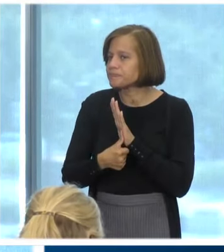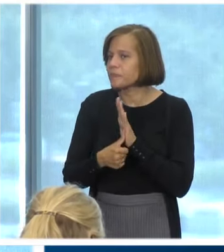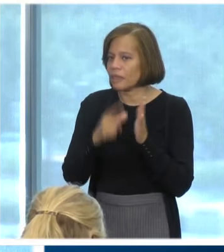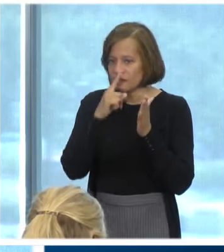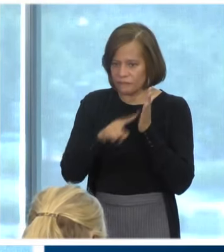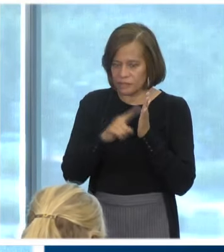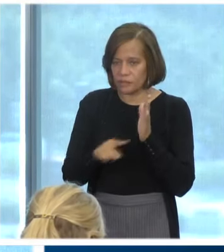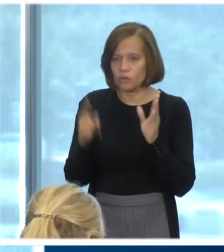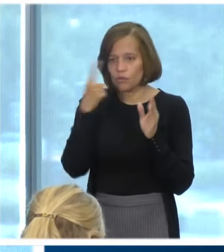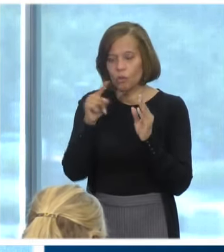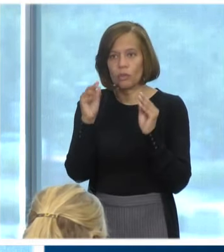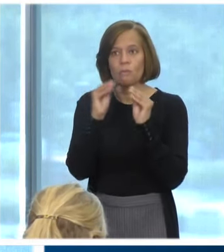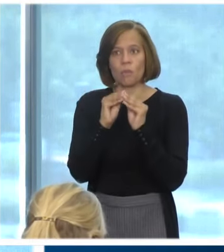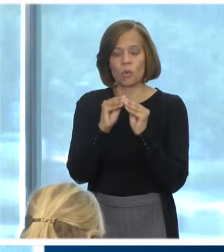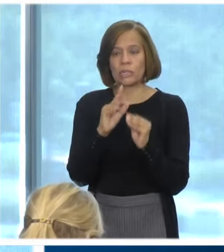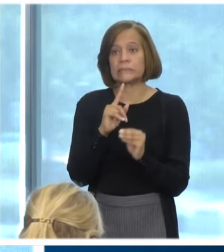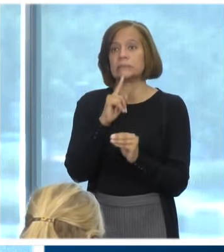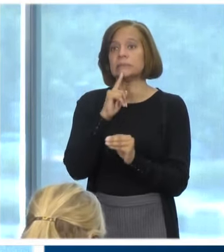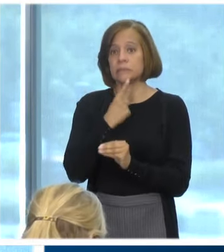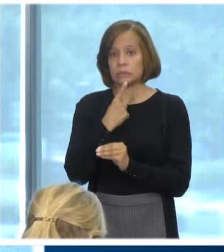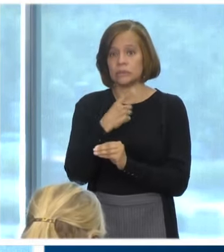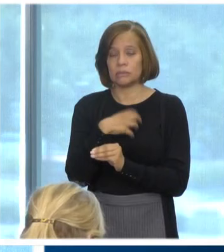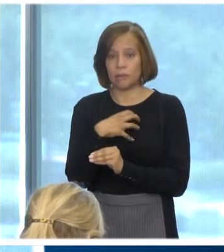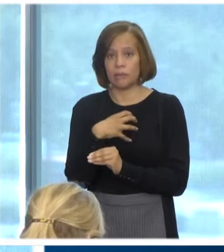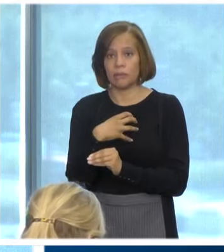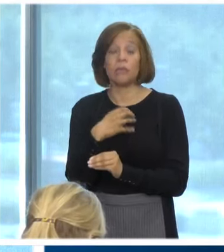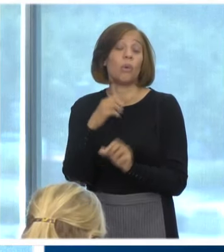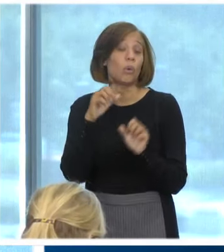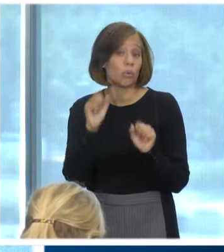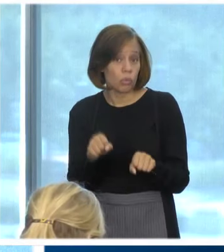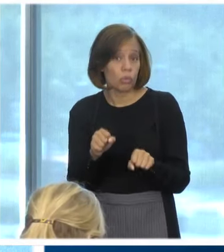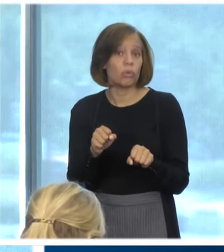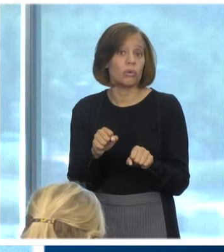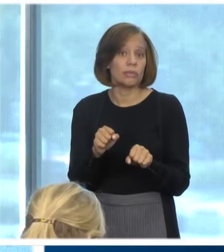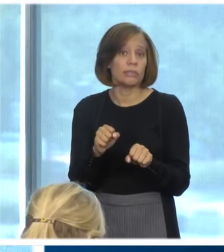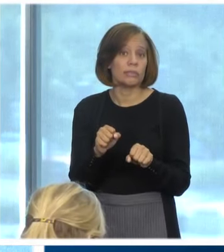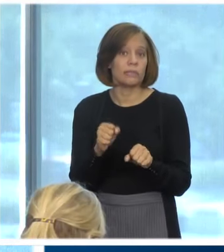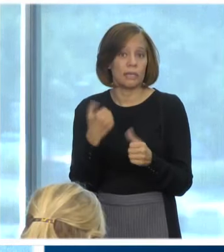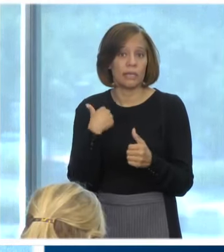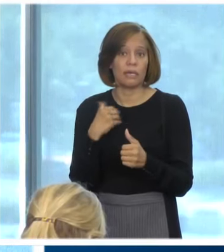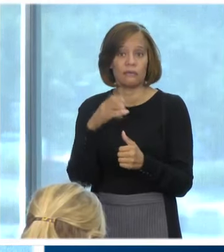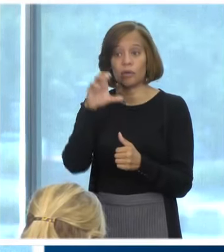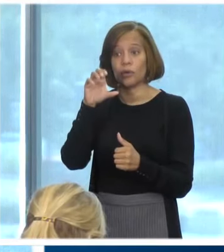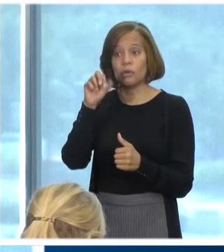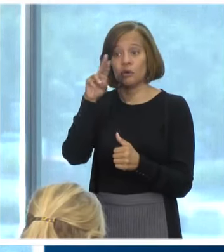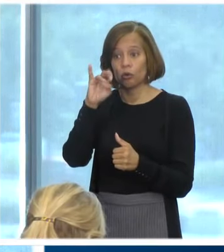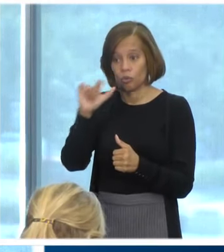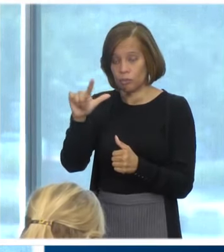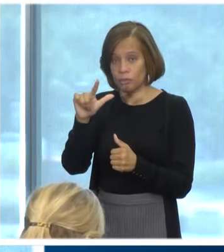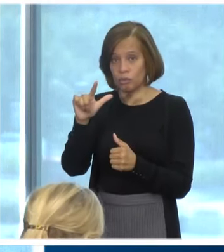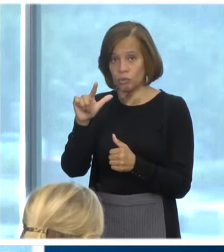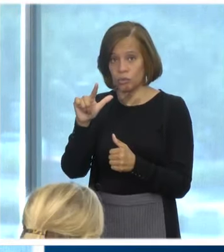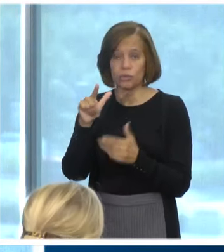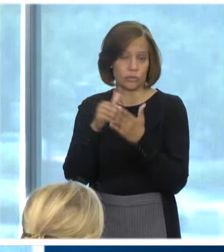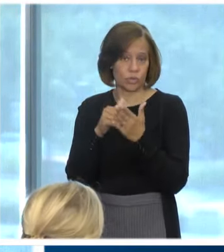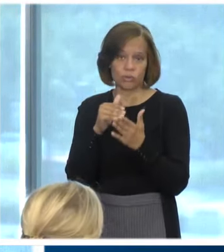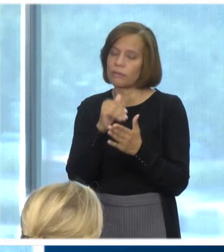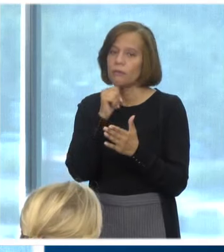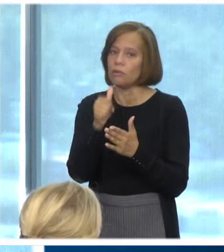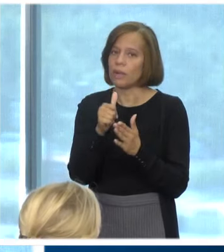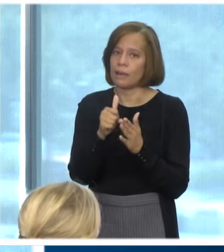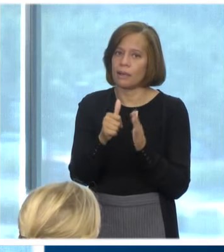egregious complaints that could lead to criminal charges are ongoing. Those complaints are not deemed criminal. They will be